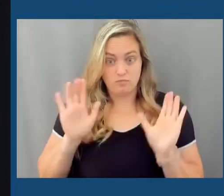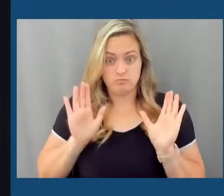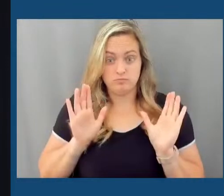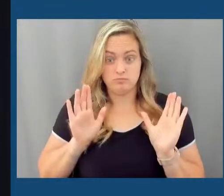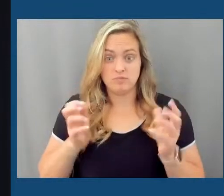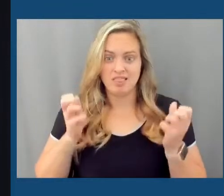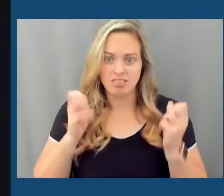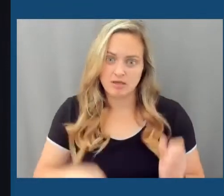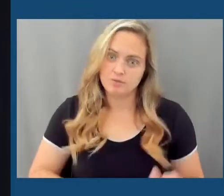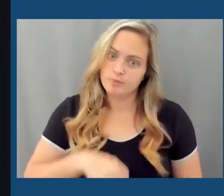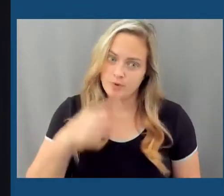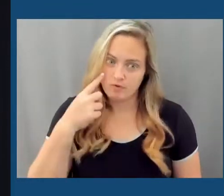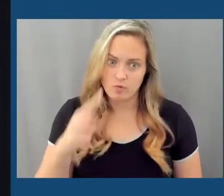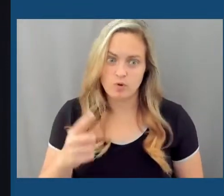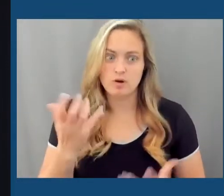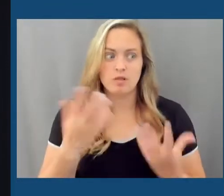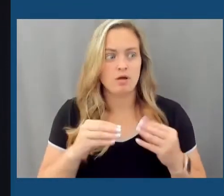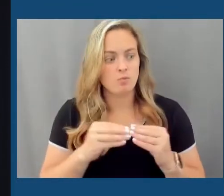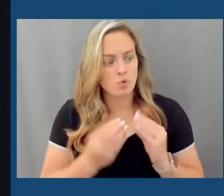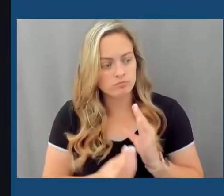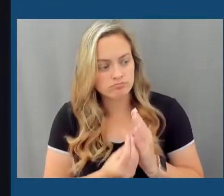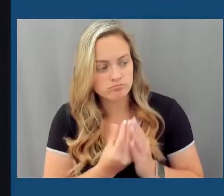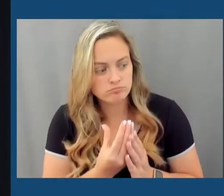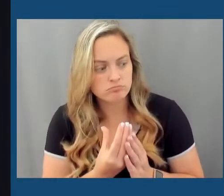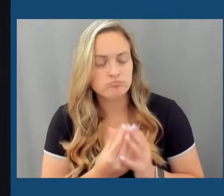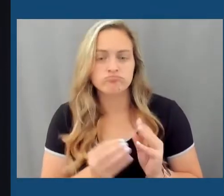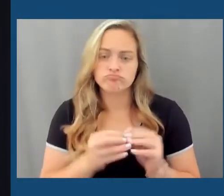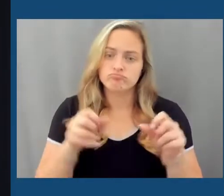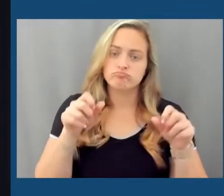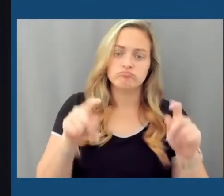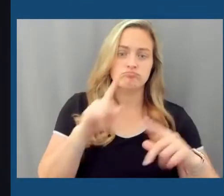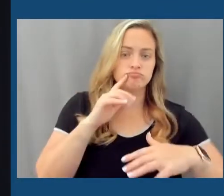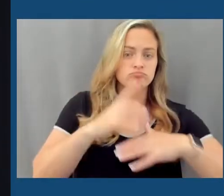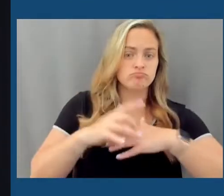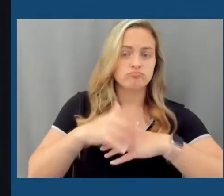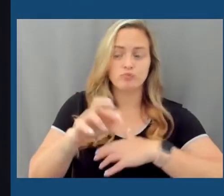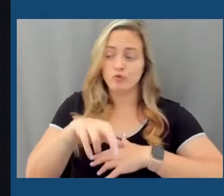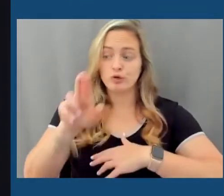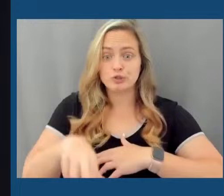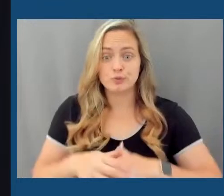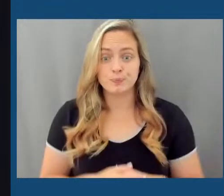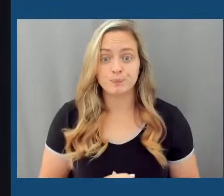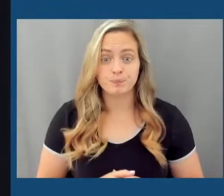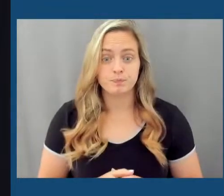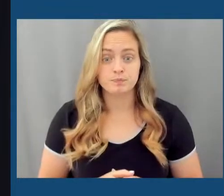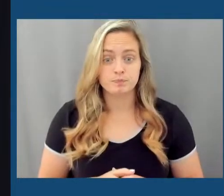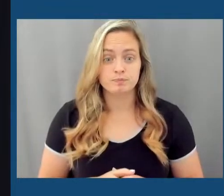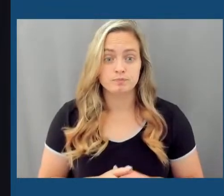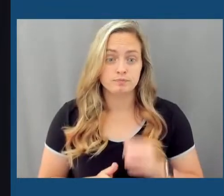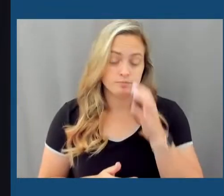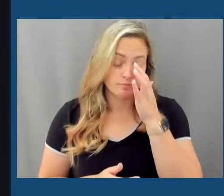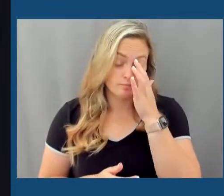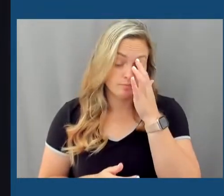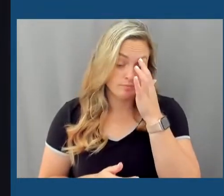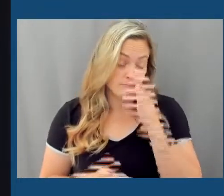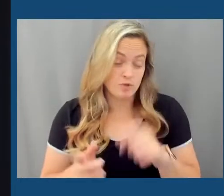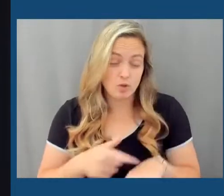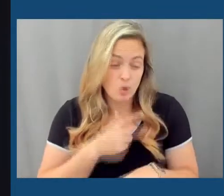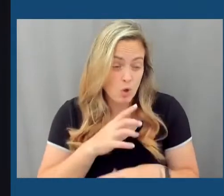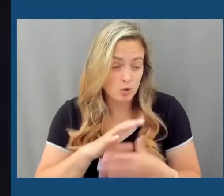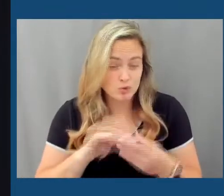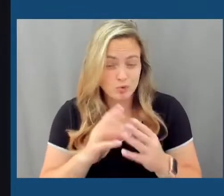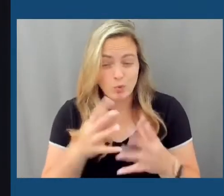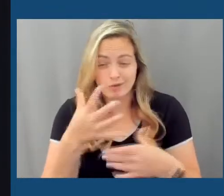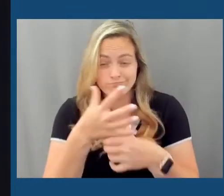to be proud of and a lot more to grow and a lot more opportunities for the Rochester area. Long story short,